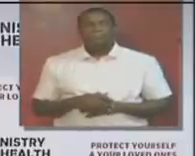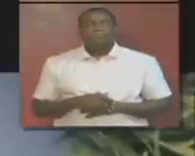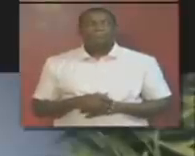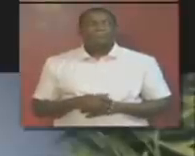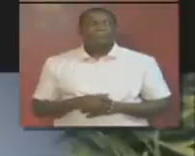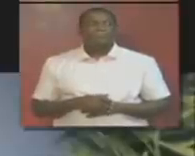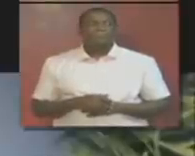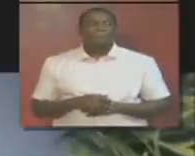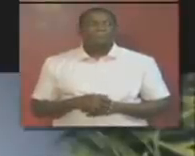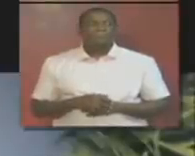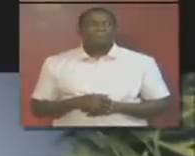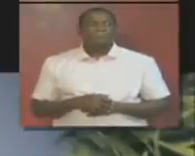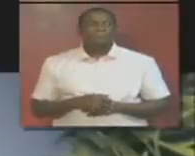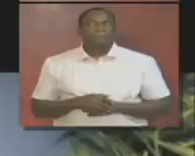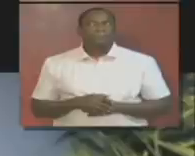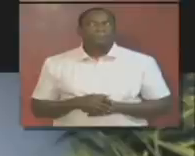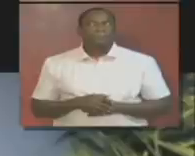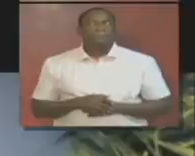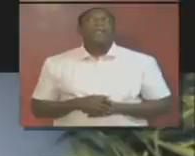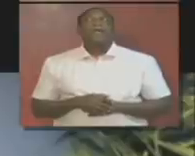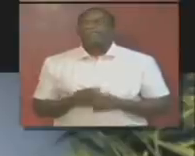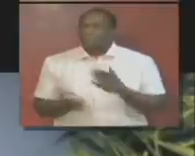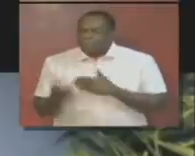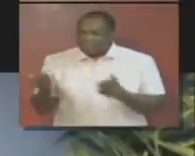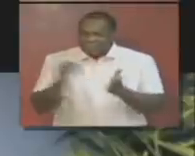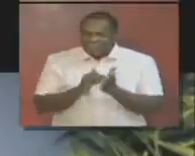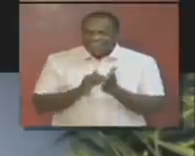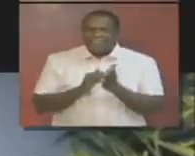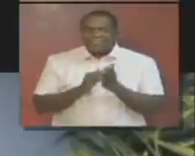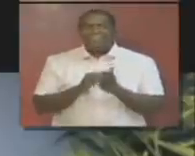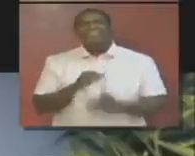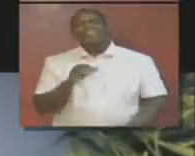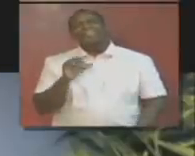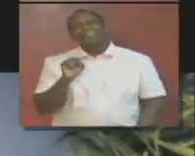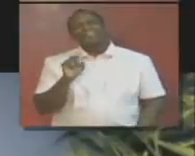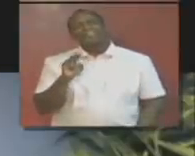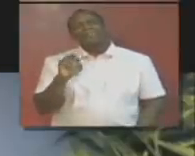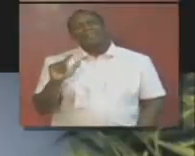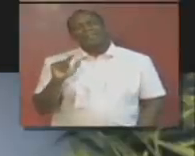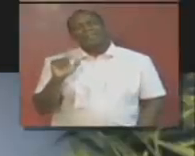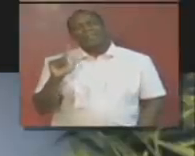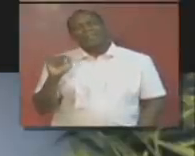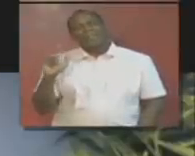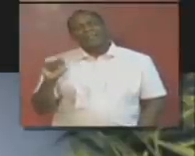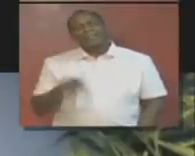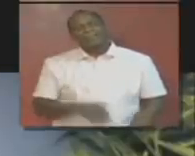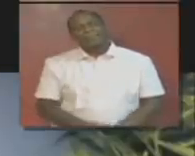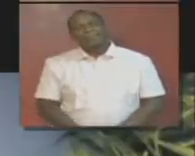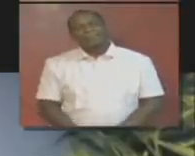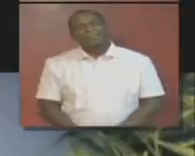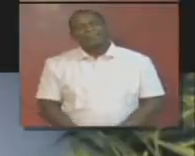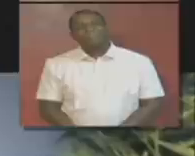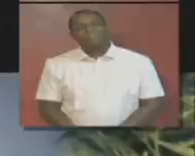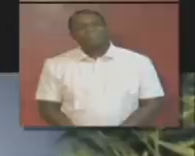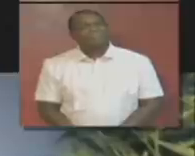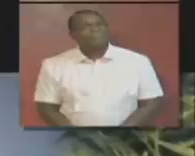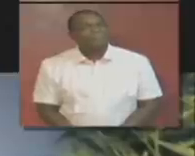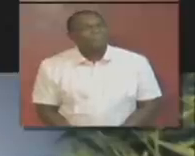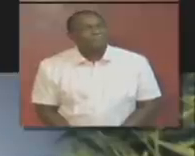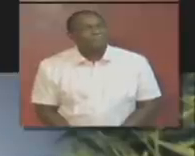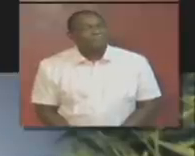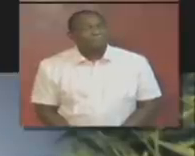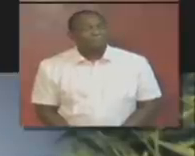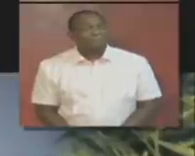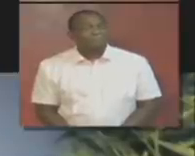Yes, hi, good morning again. Sunil Lala from TTT. Dr. Hines, I'm just seeking some clarification as it pertains to the public